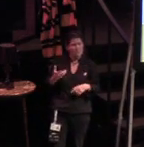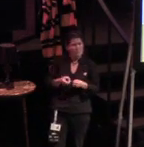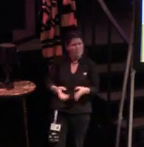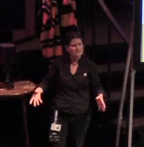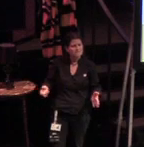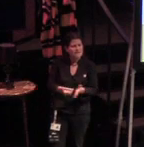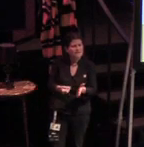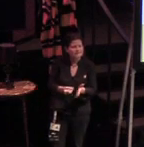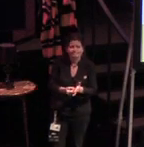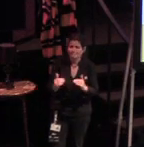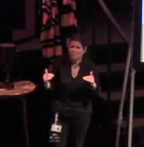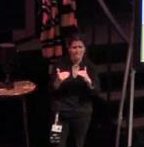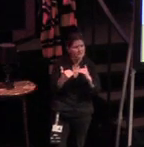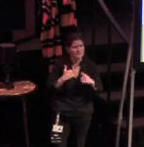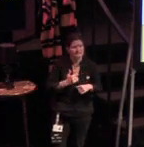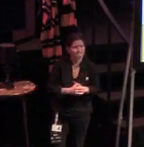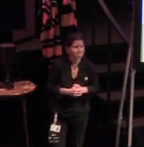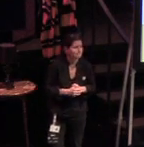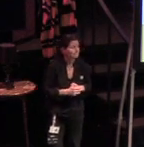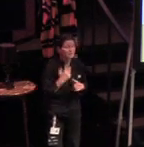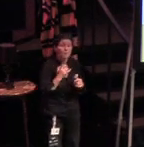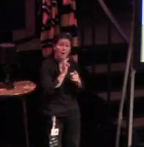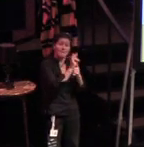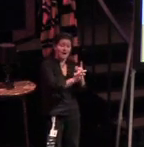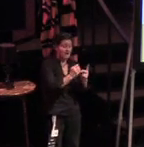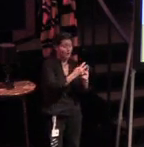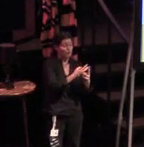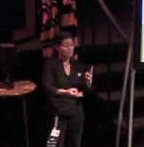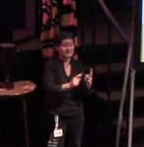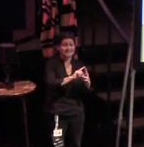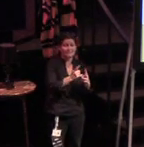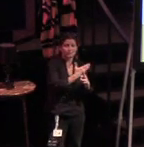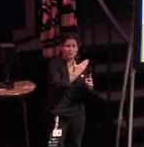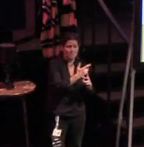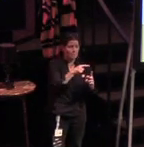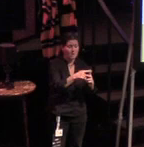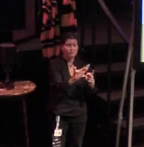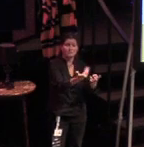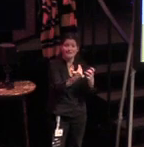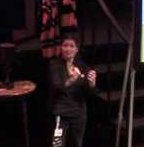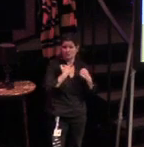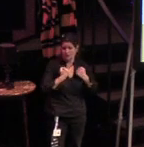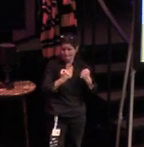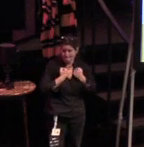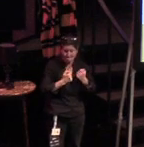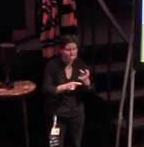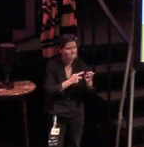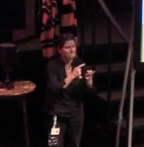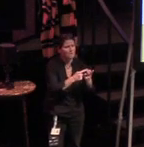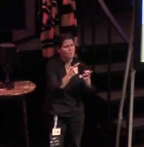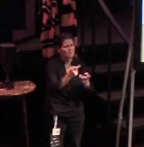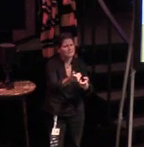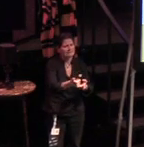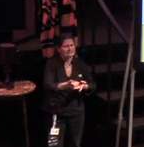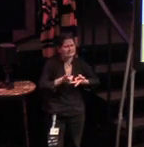so I applied for three jobs one was a receptionist in a GM one was an assistant